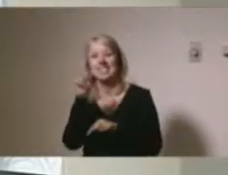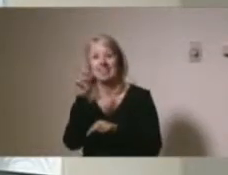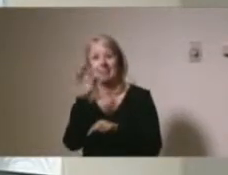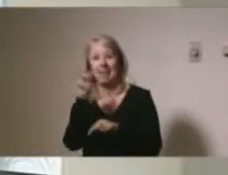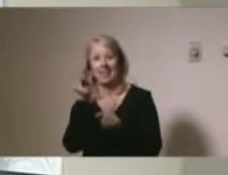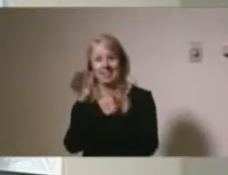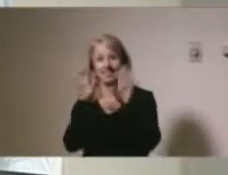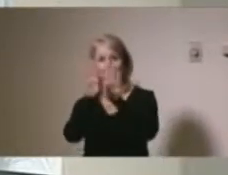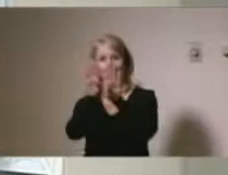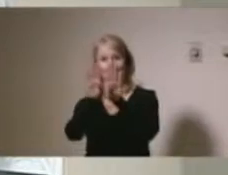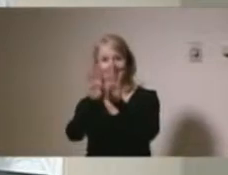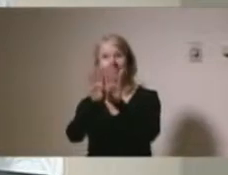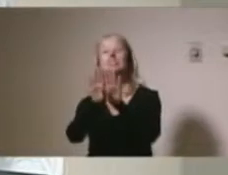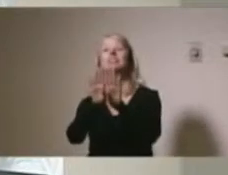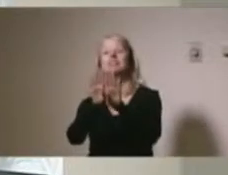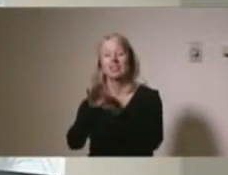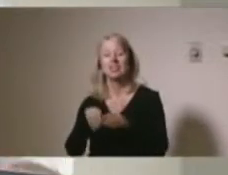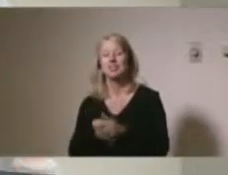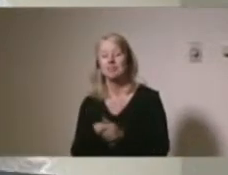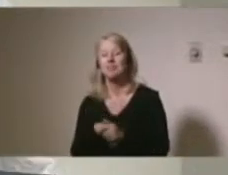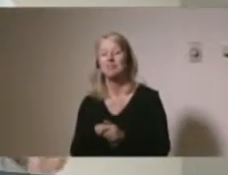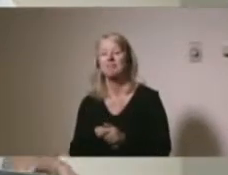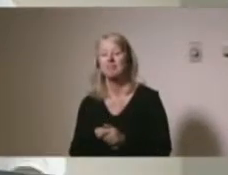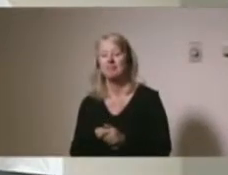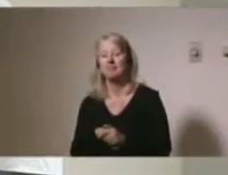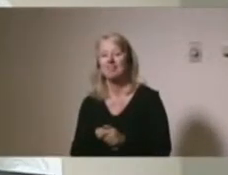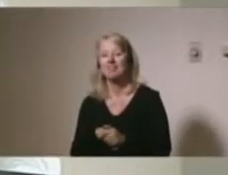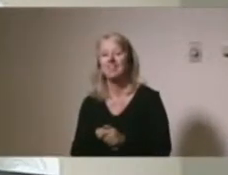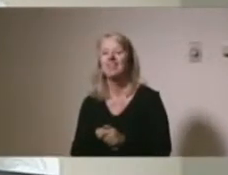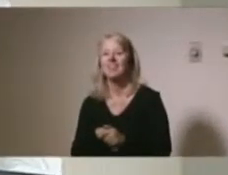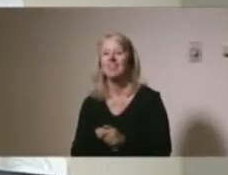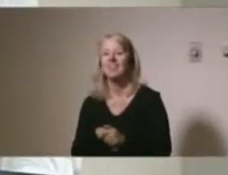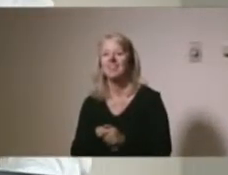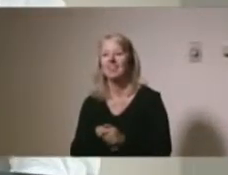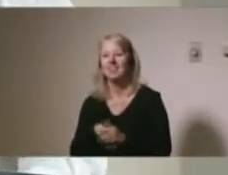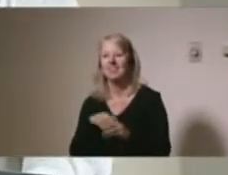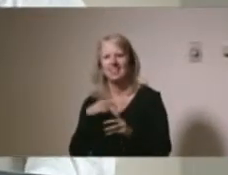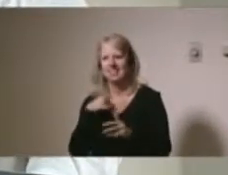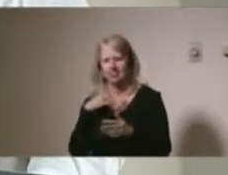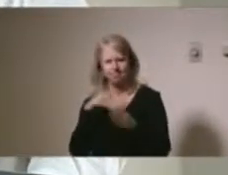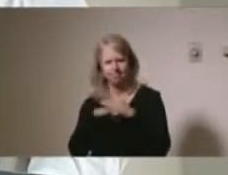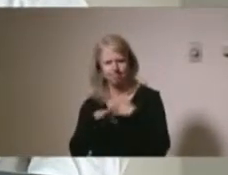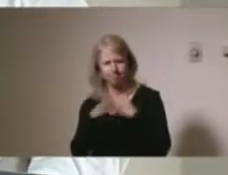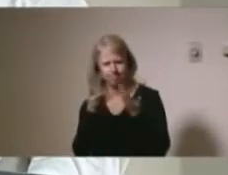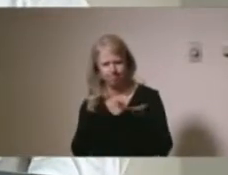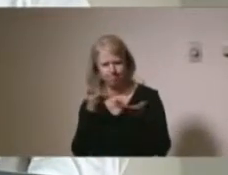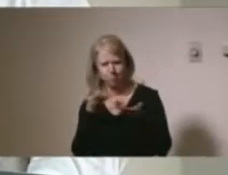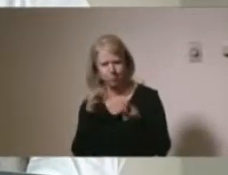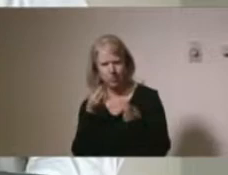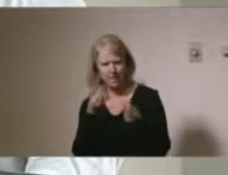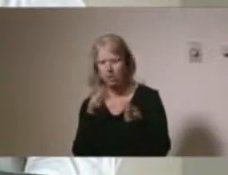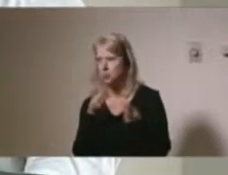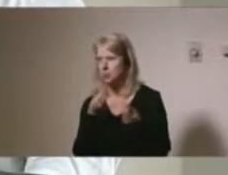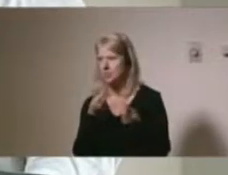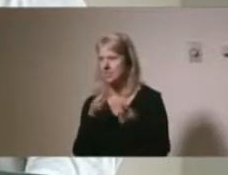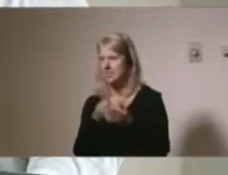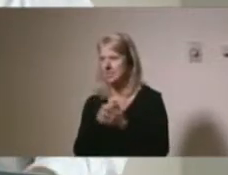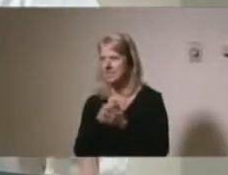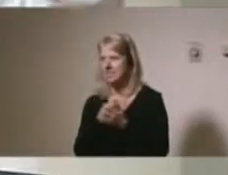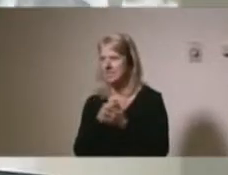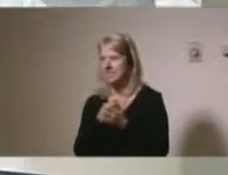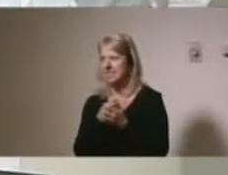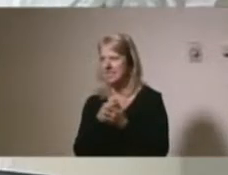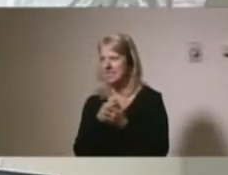So what I did is I went off and I said, you know, what can I do? And she said, well, you know, is inside